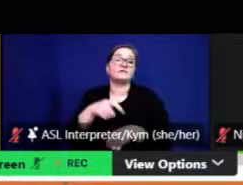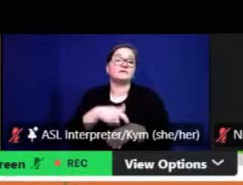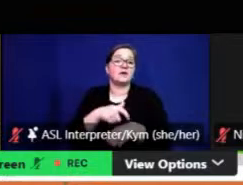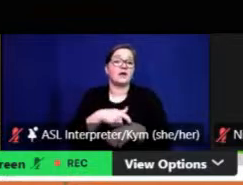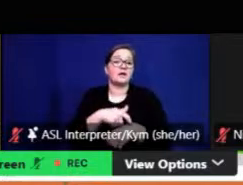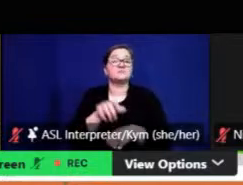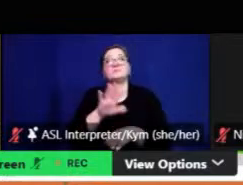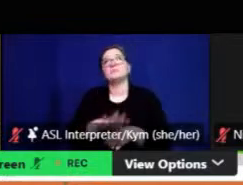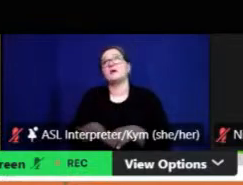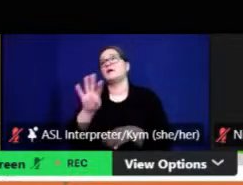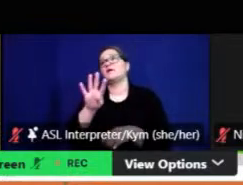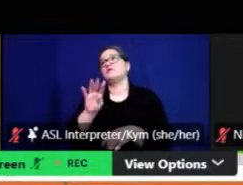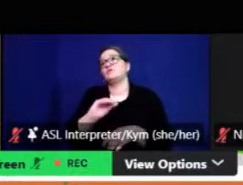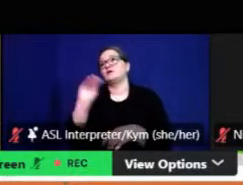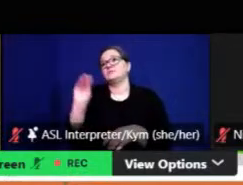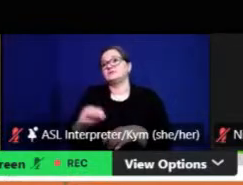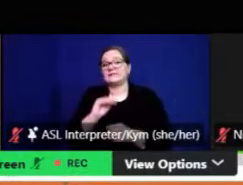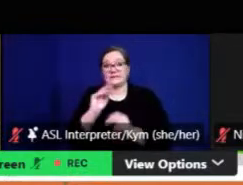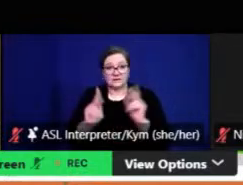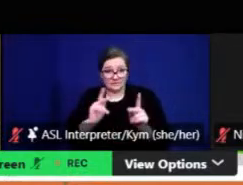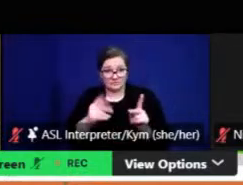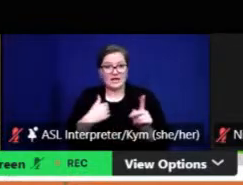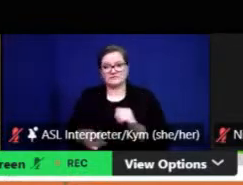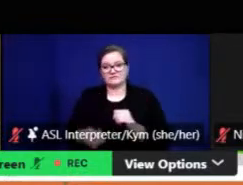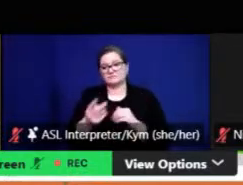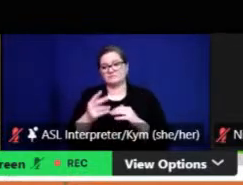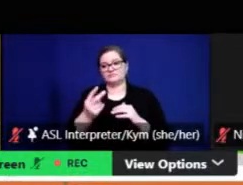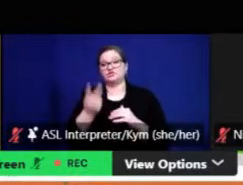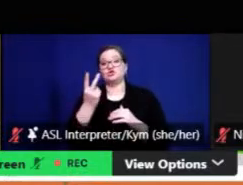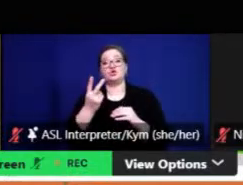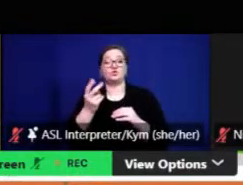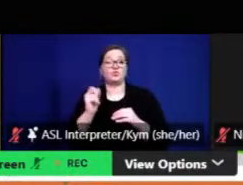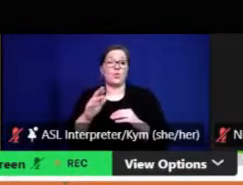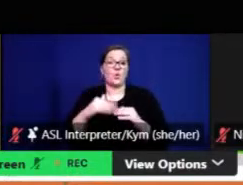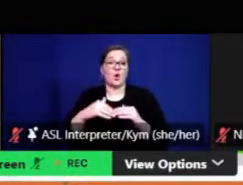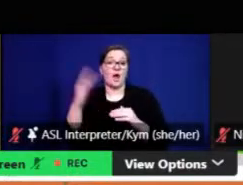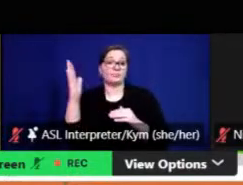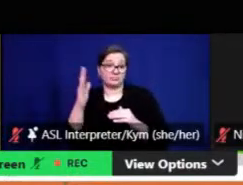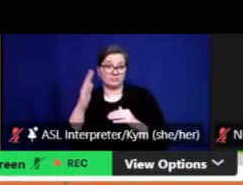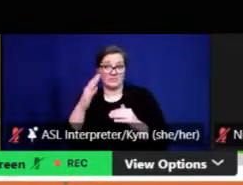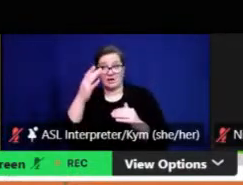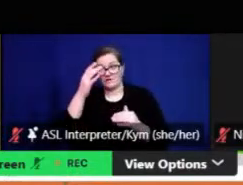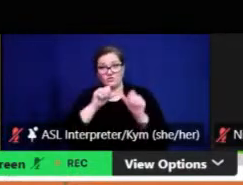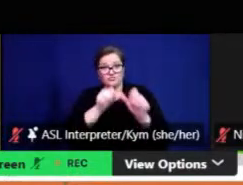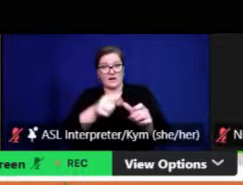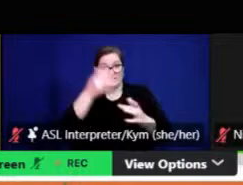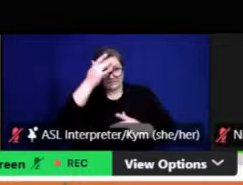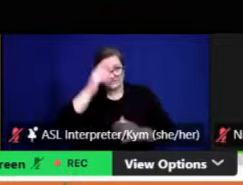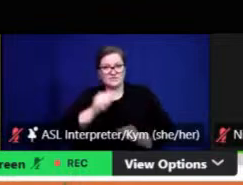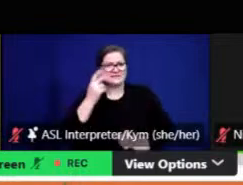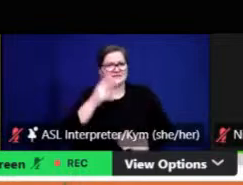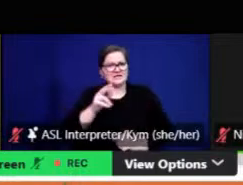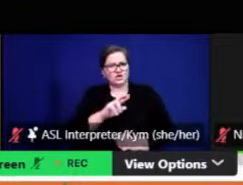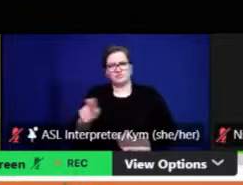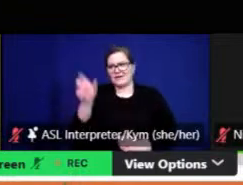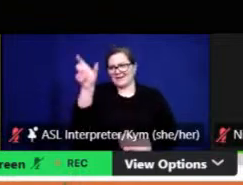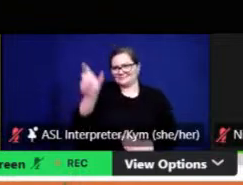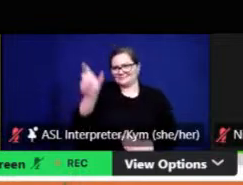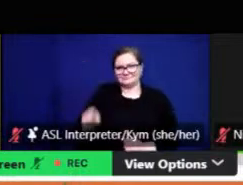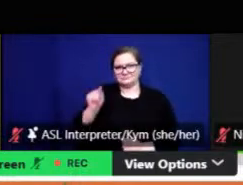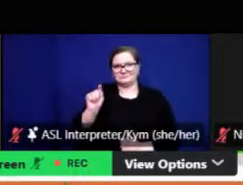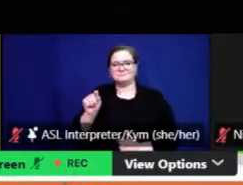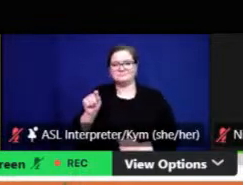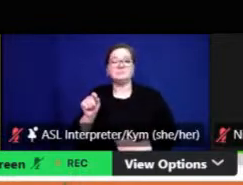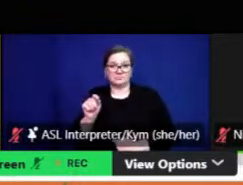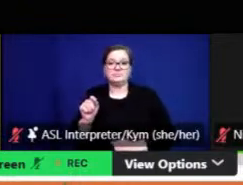actually, about 40% of individuals have two or more chronic diseases. And you can see over on the right-hand side of this slide